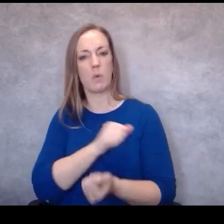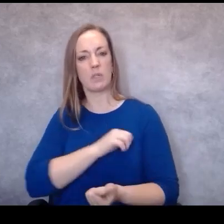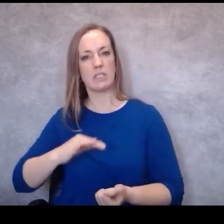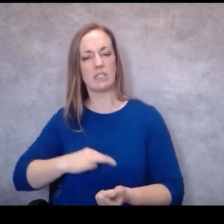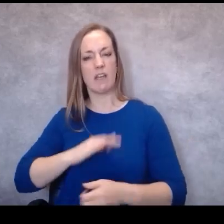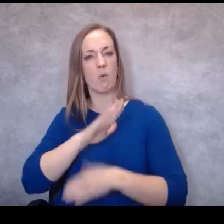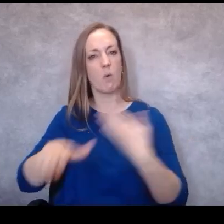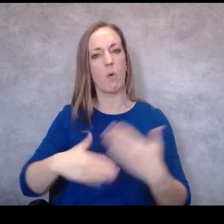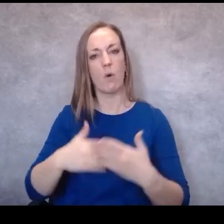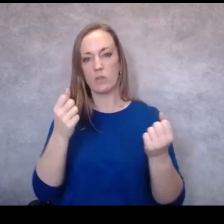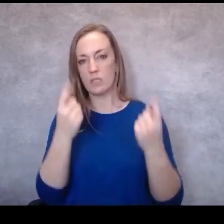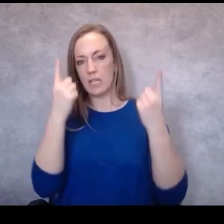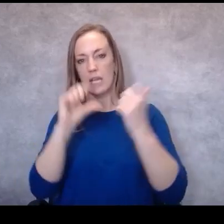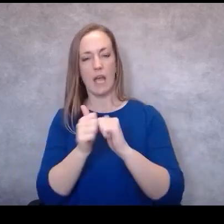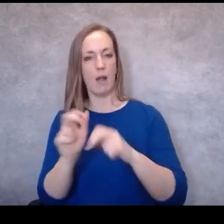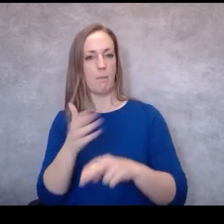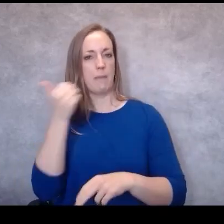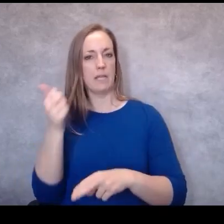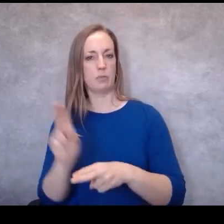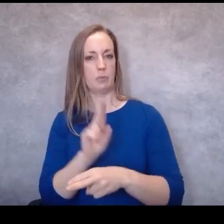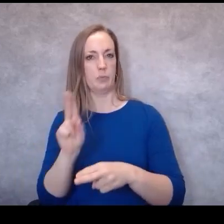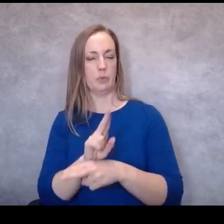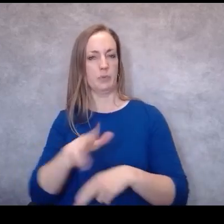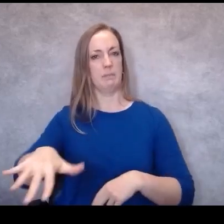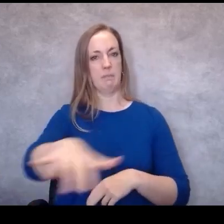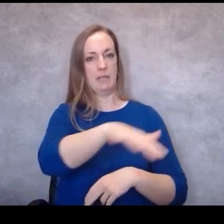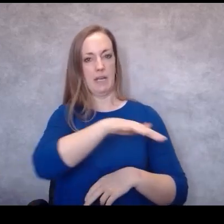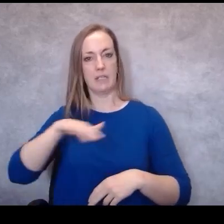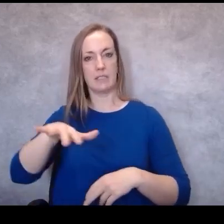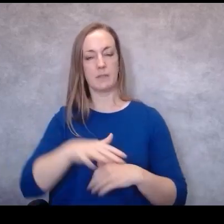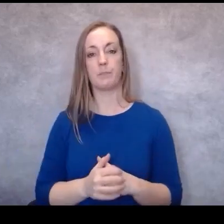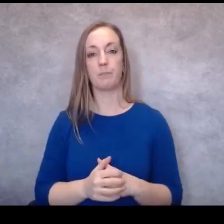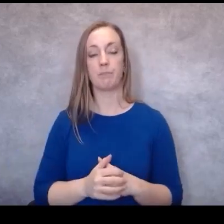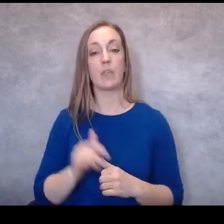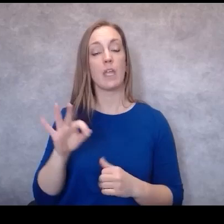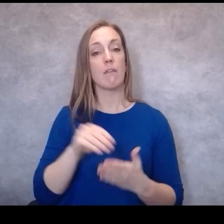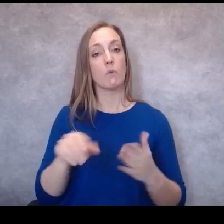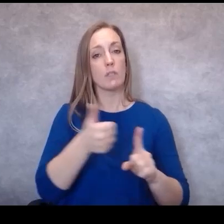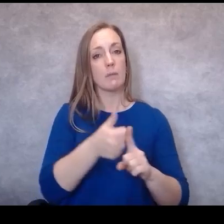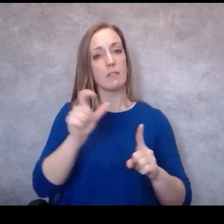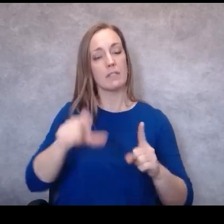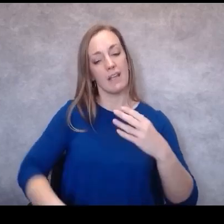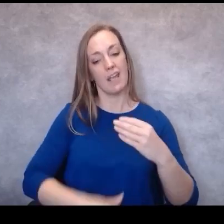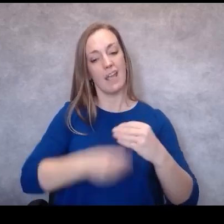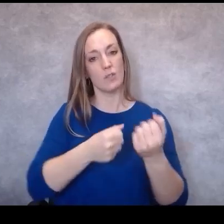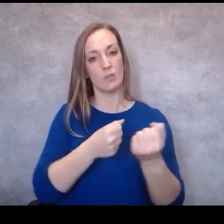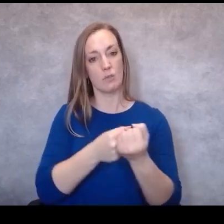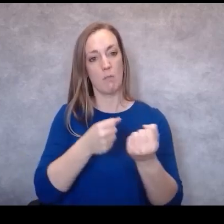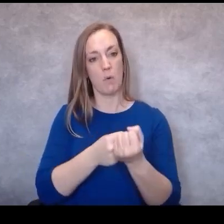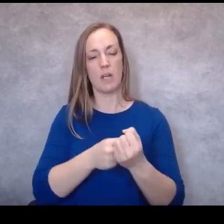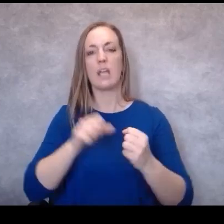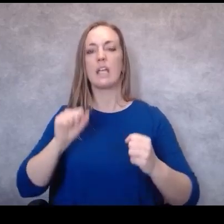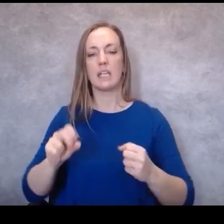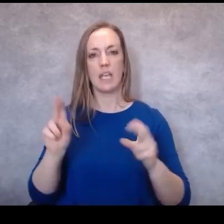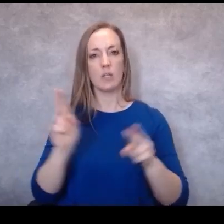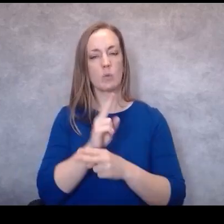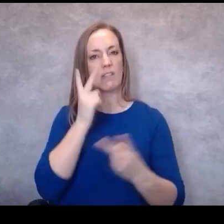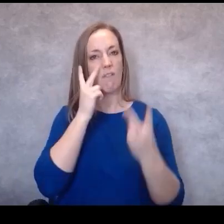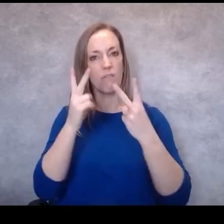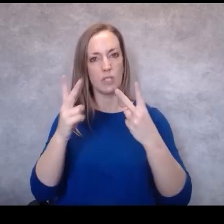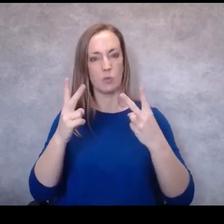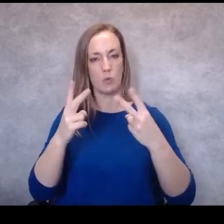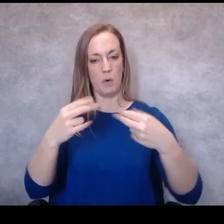used. For students that may need additional support, visual boundaries can be added to a carpet space or around